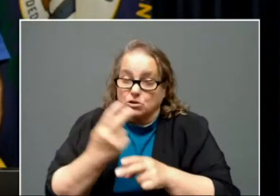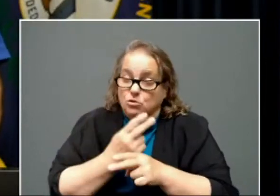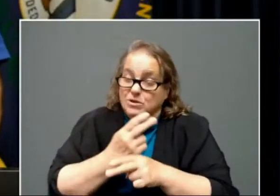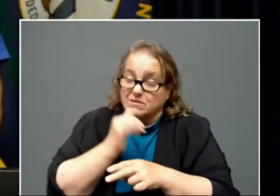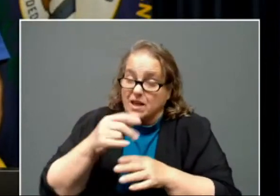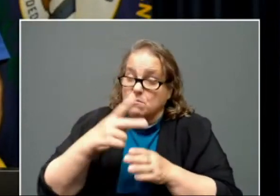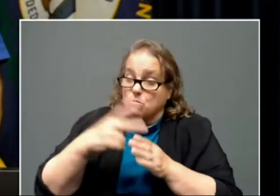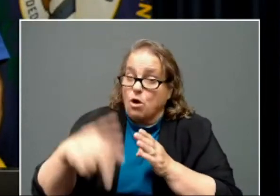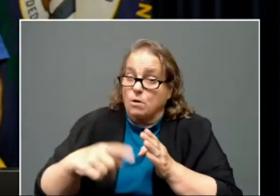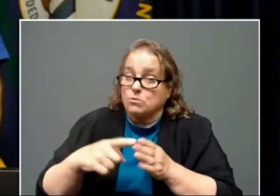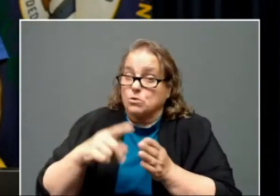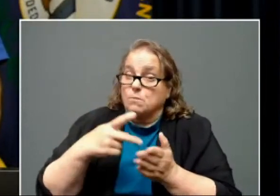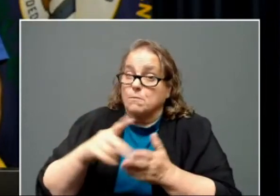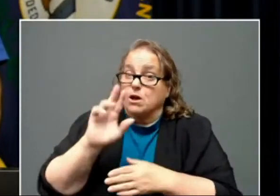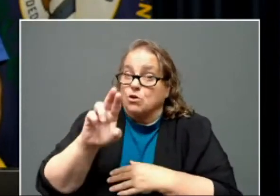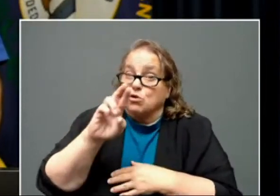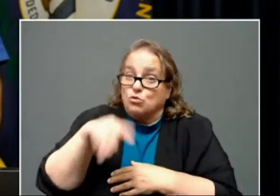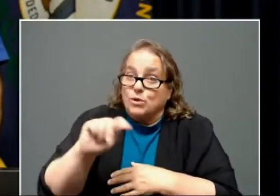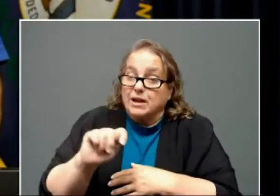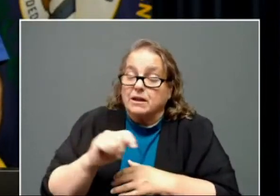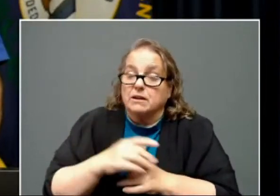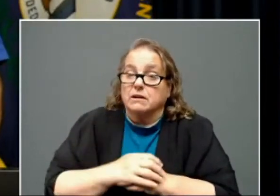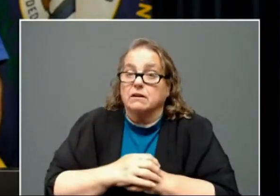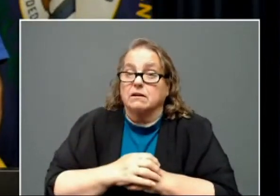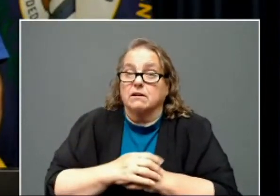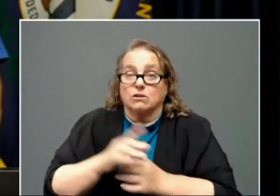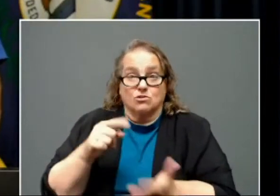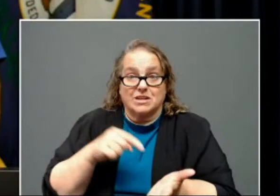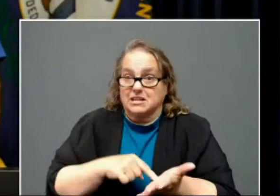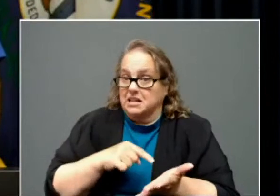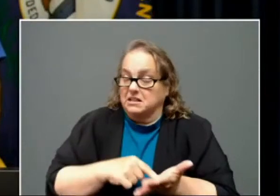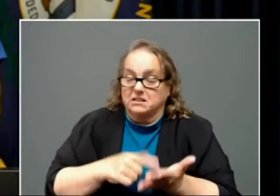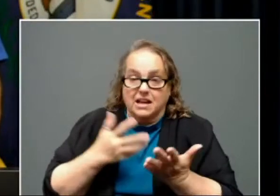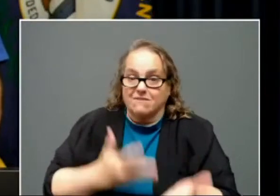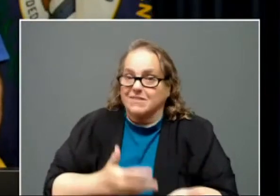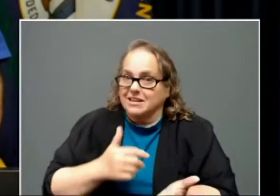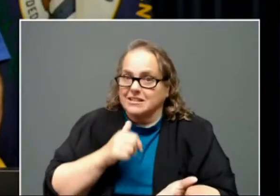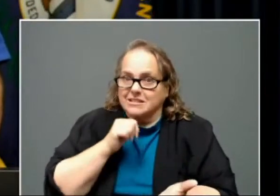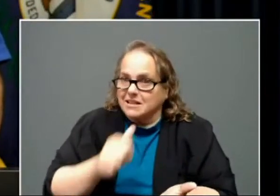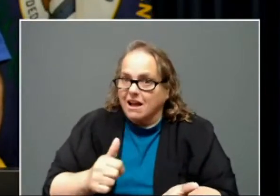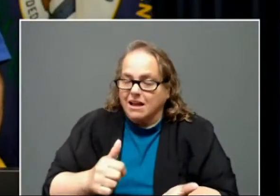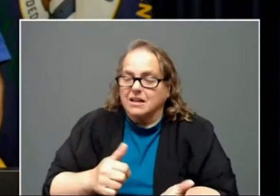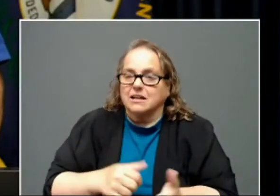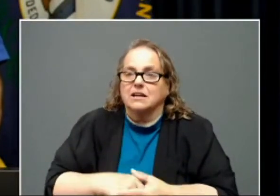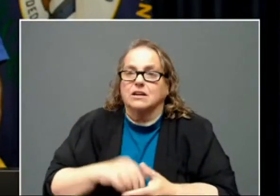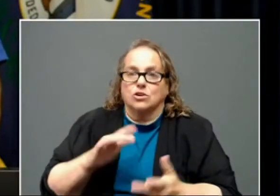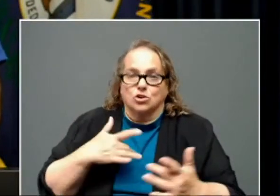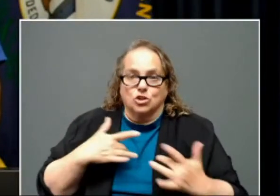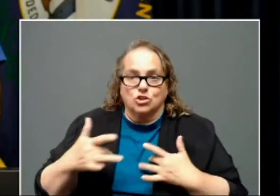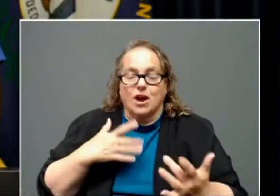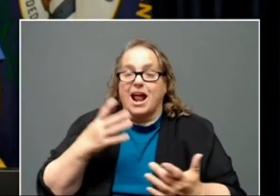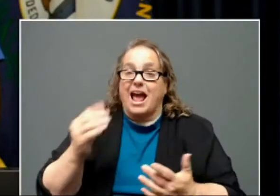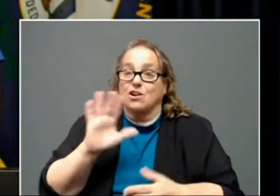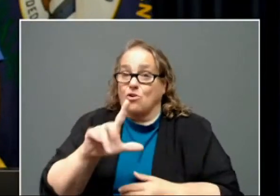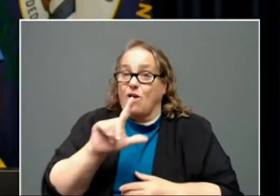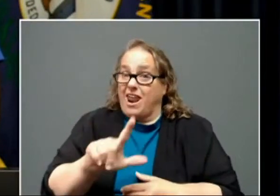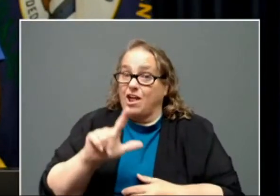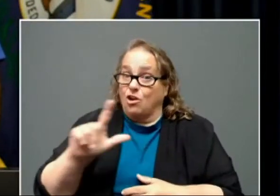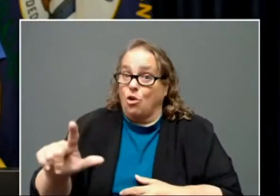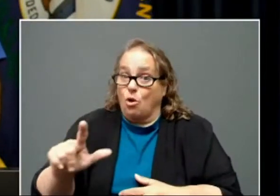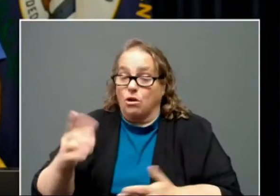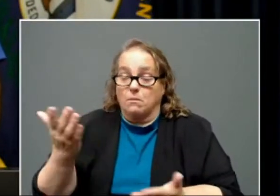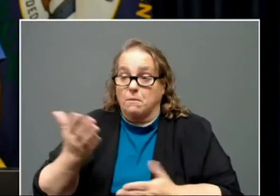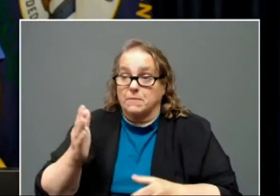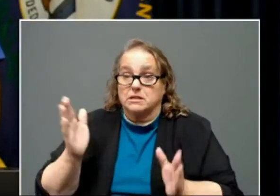rent. That gets them out of debt and out of concern. It also helps their landlord, which may or may not be a small business